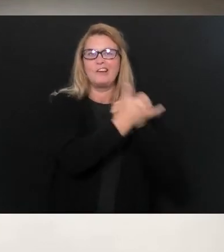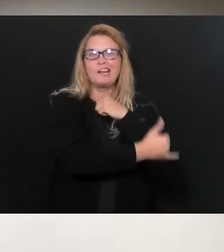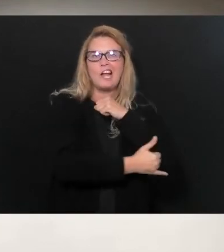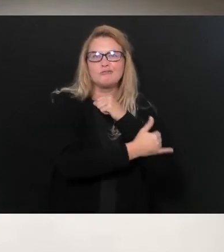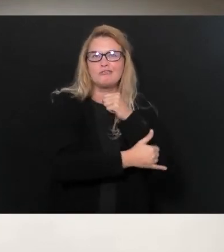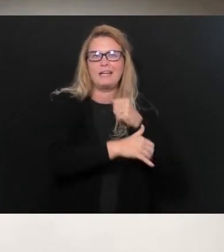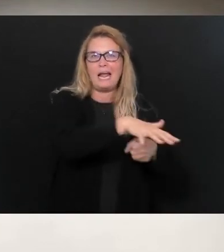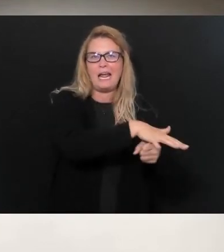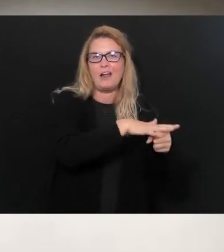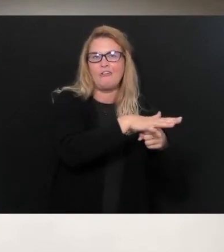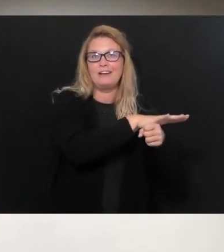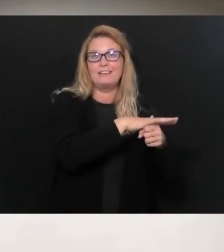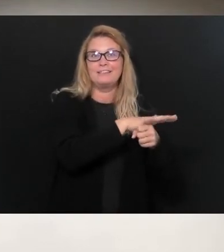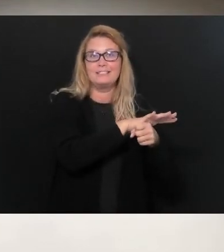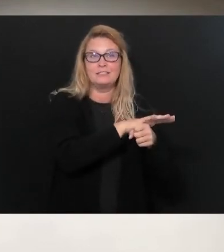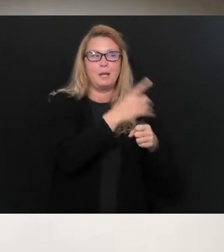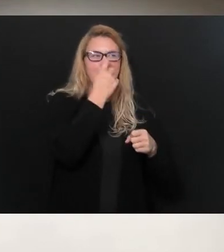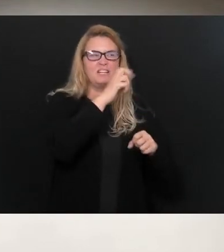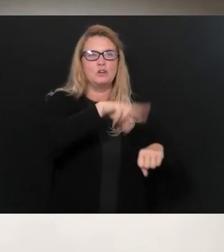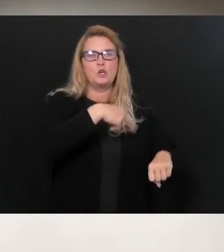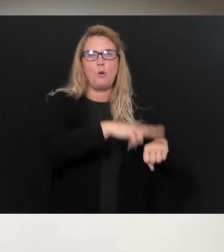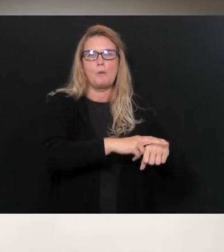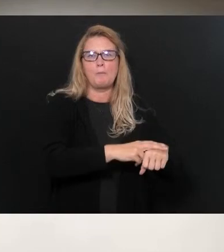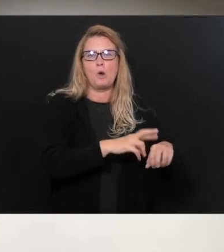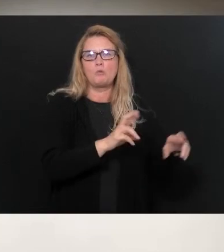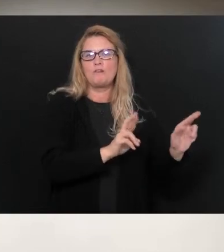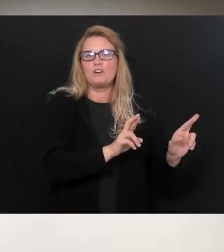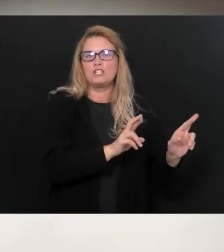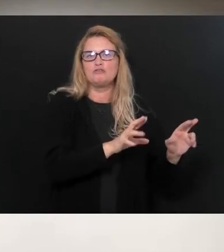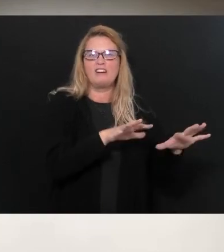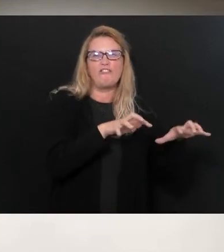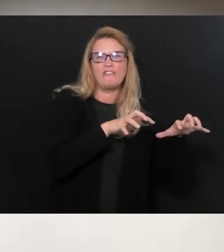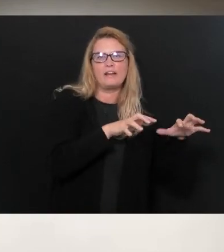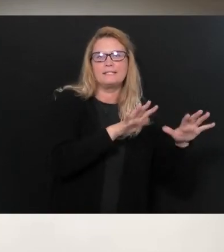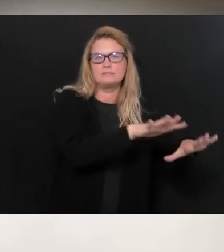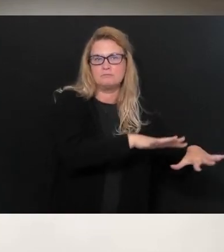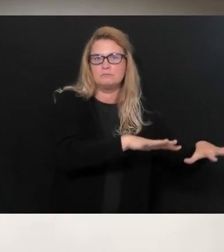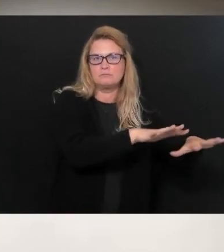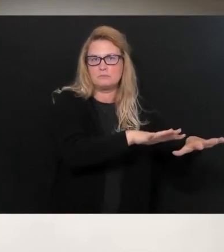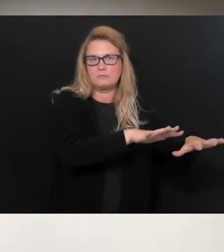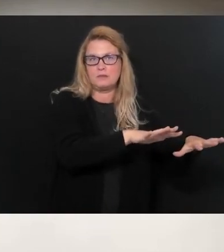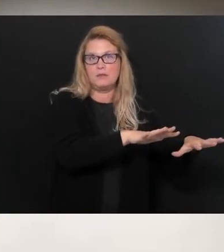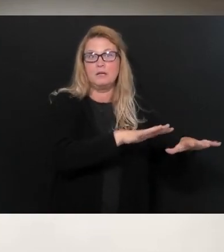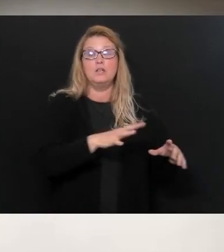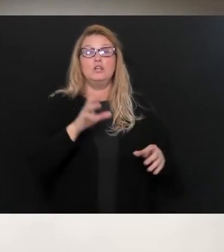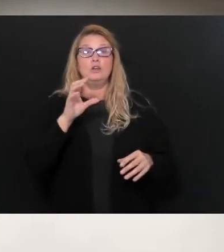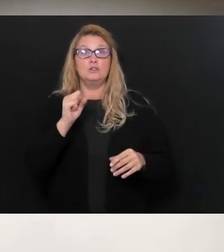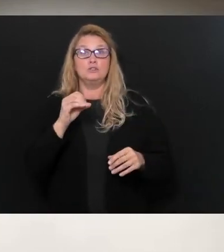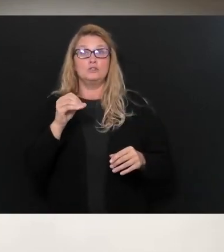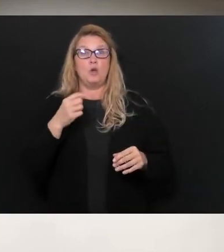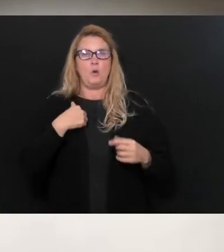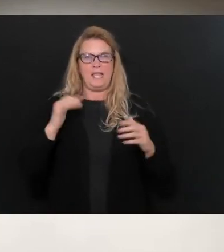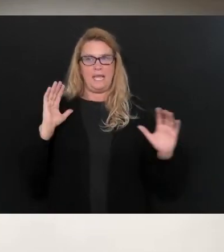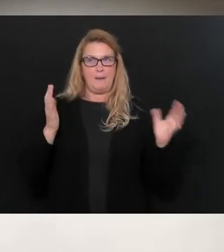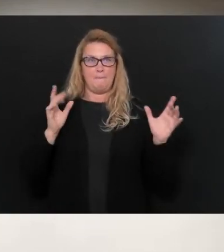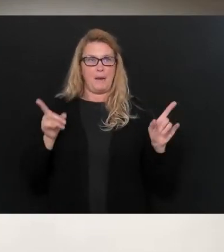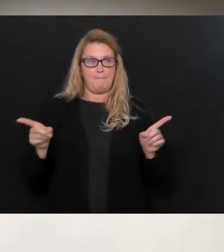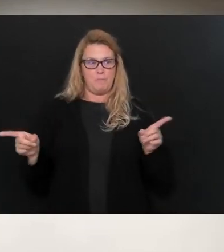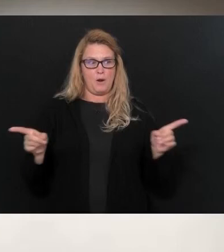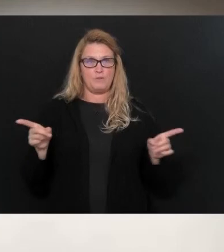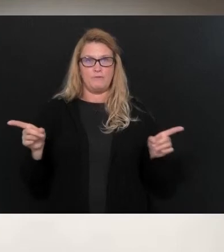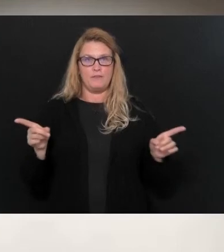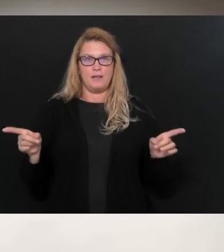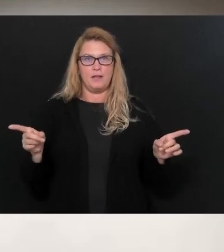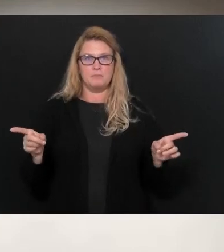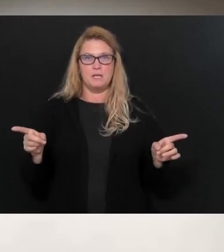them in a normal refrigerator and freezer. So we look at each of those things as we